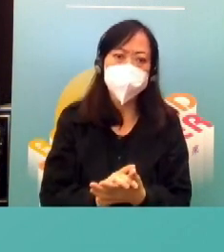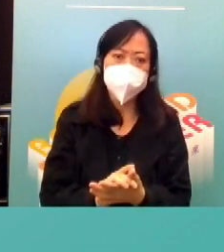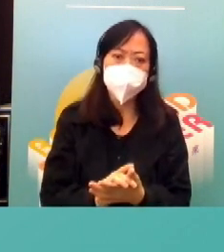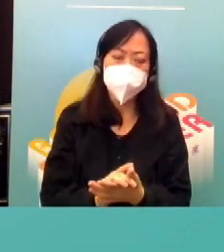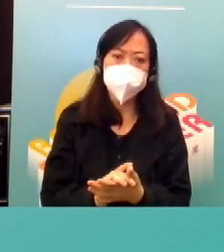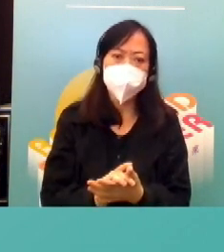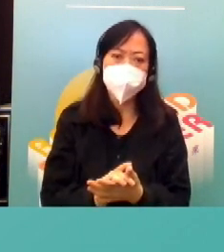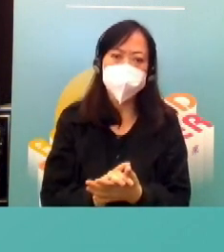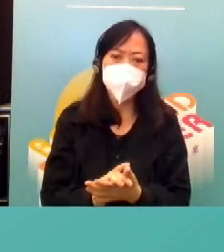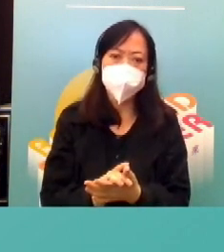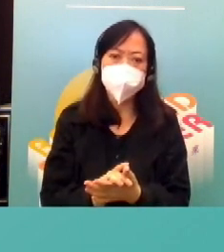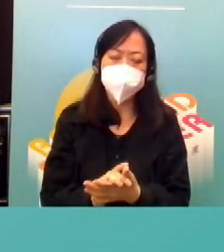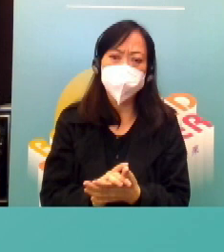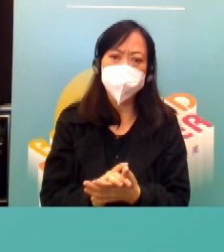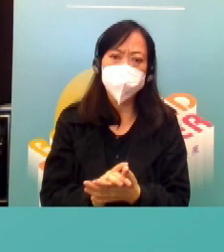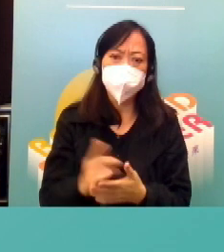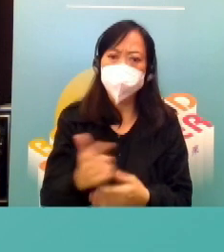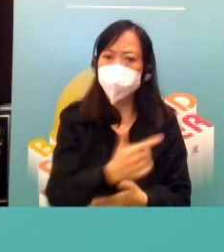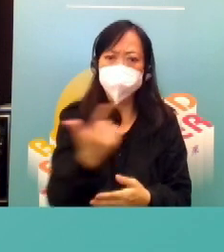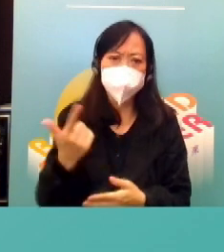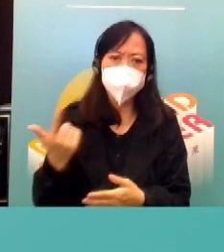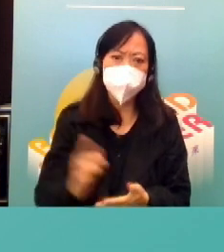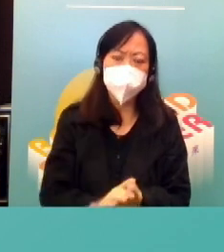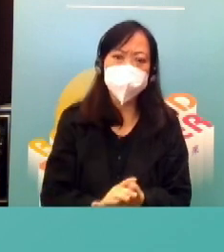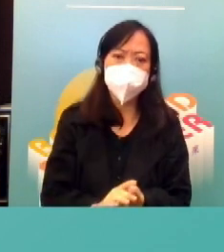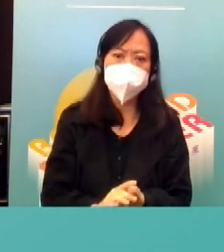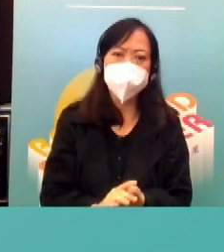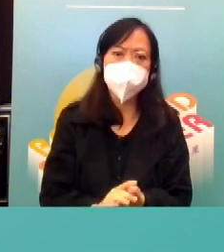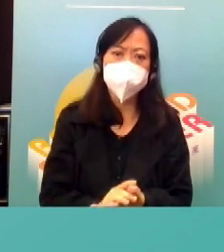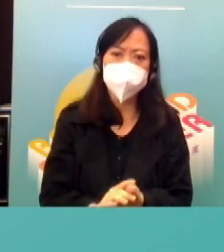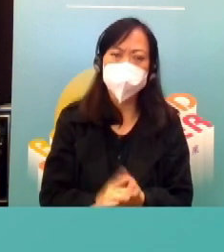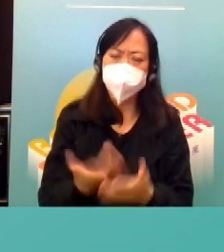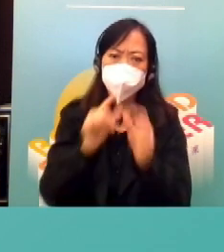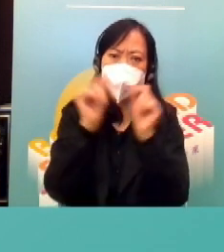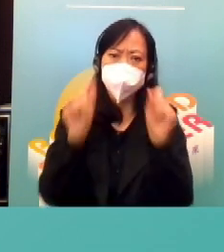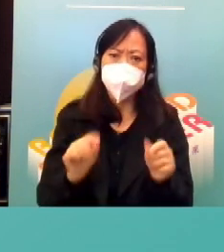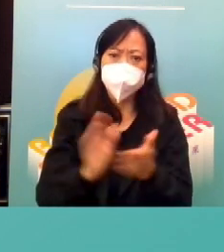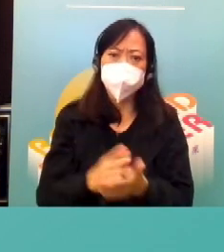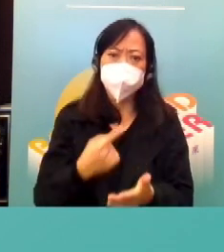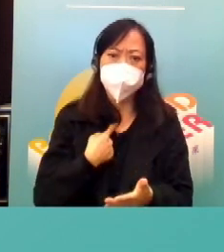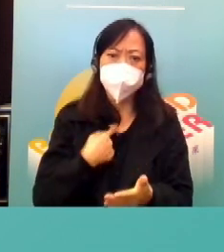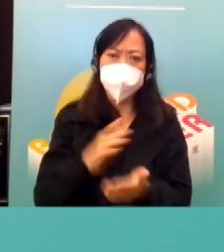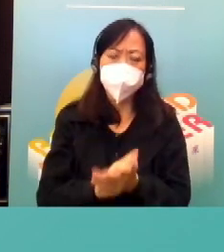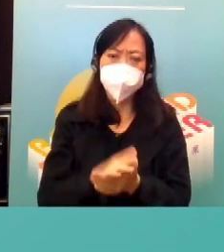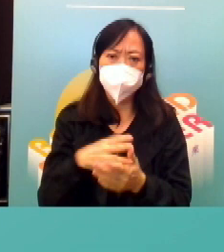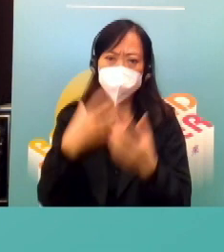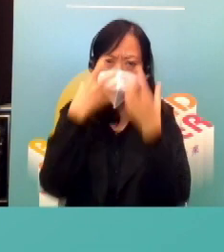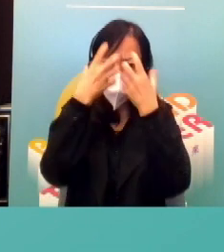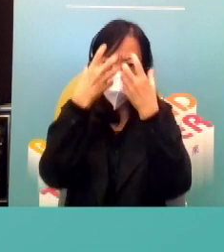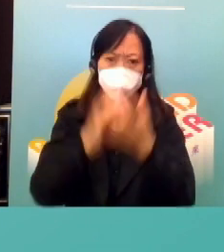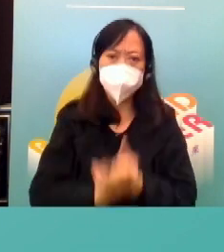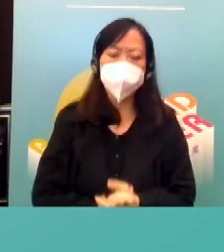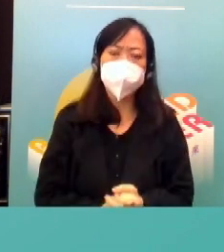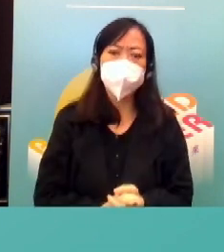developing economies in the Pacific, by the ocean, etc. And so there are a lot more needs that we need to deal with. You see that within